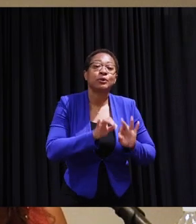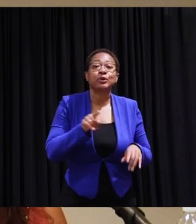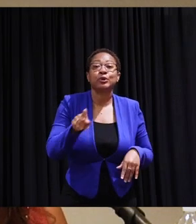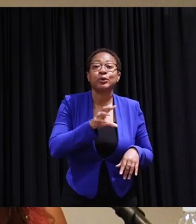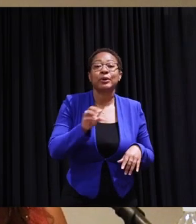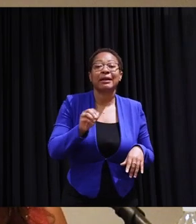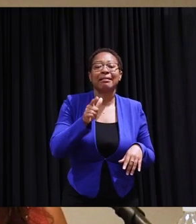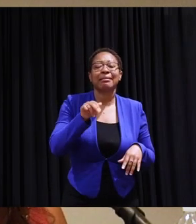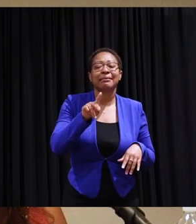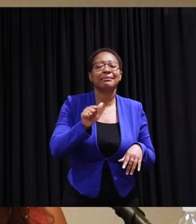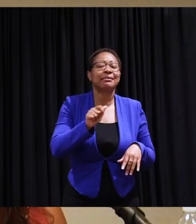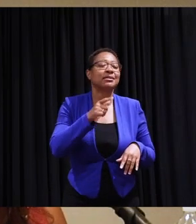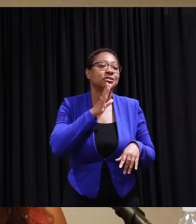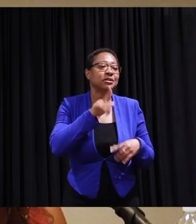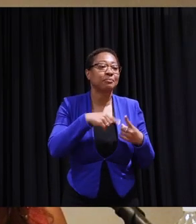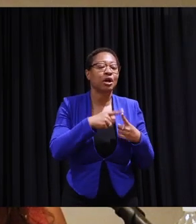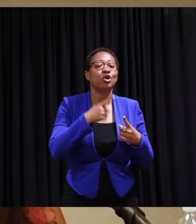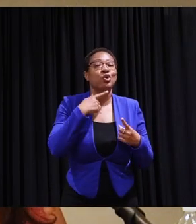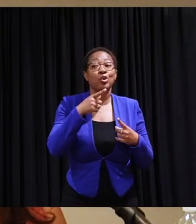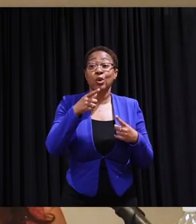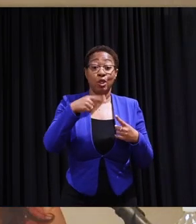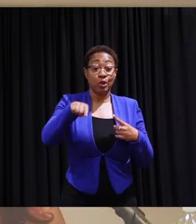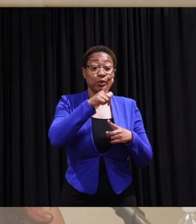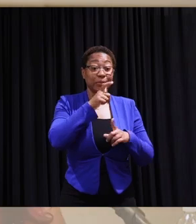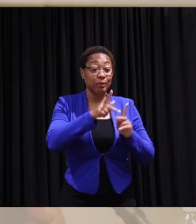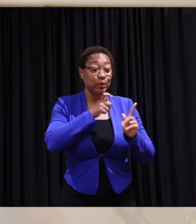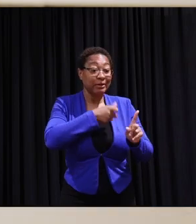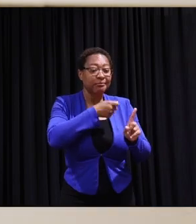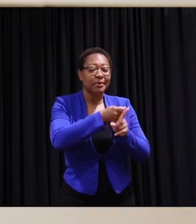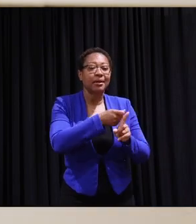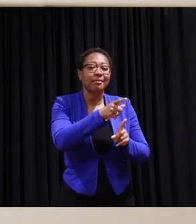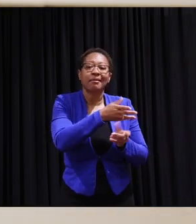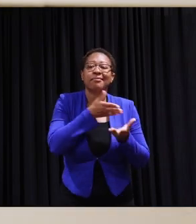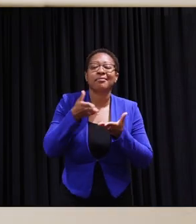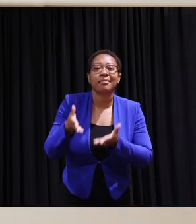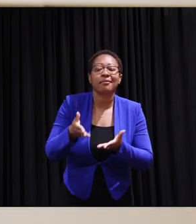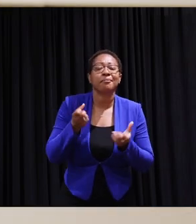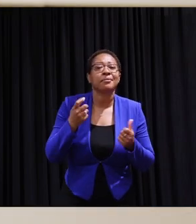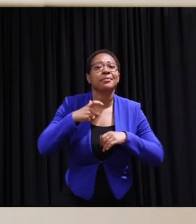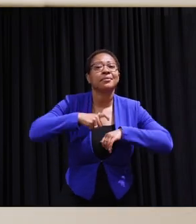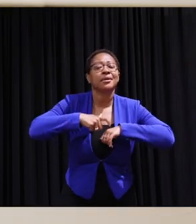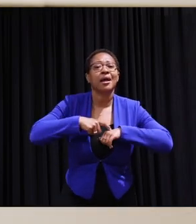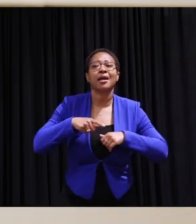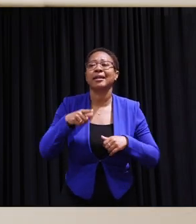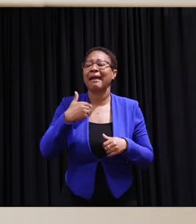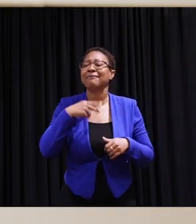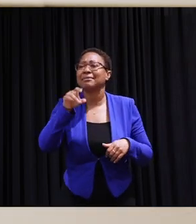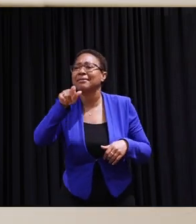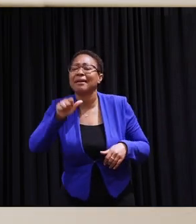make sure that you have the impacted community at the table. I think so many times we have people who, you know, they use